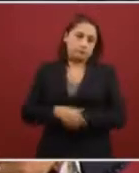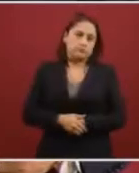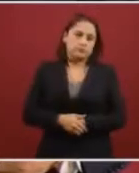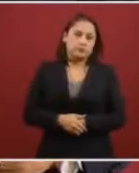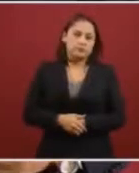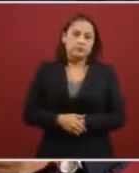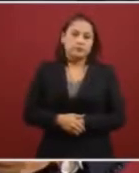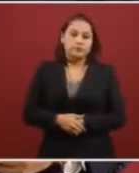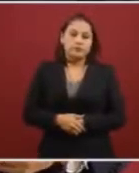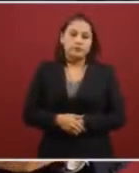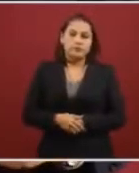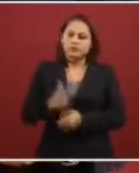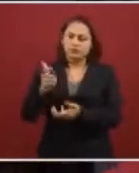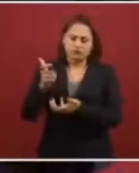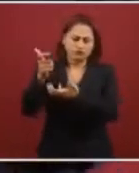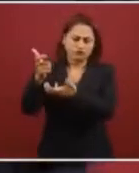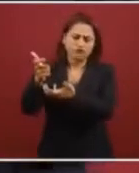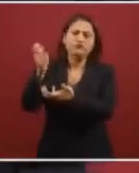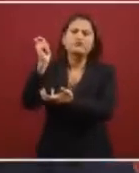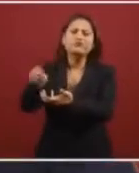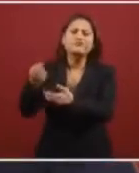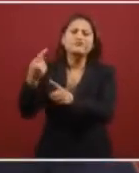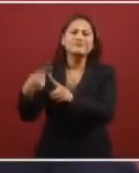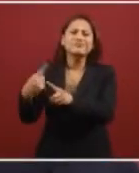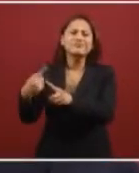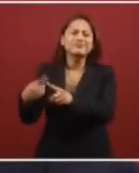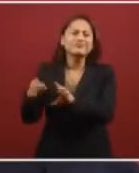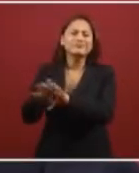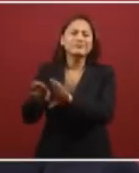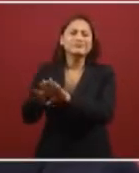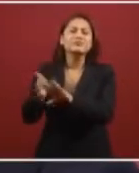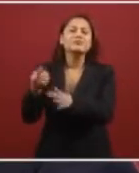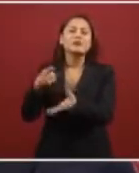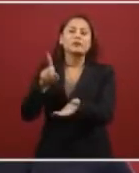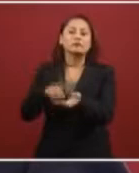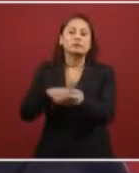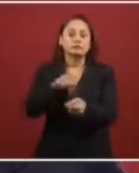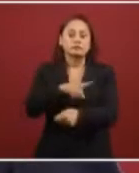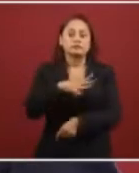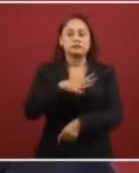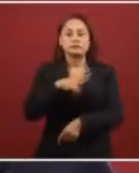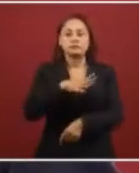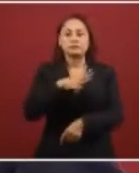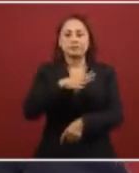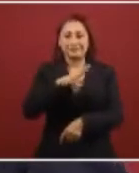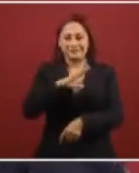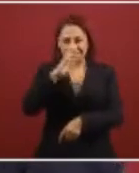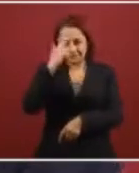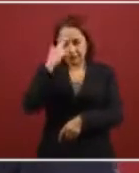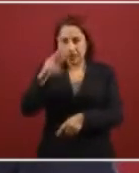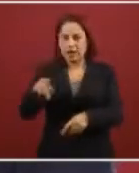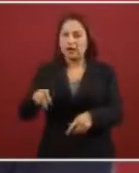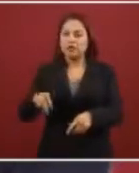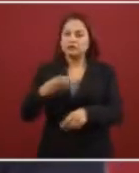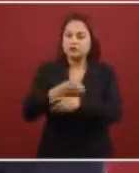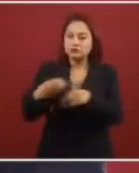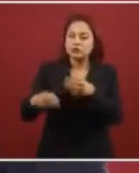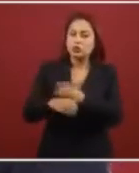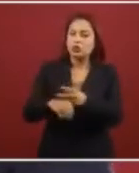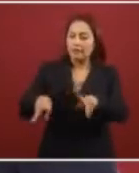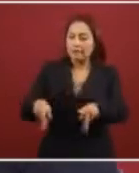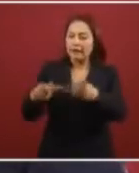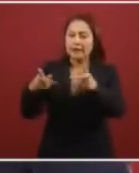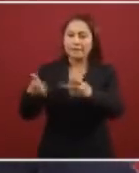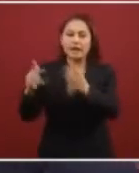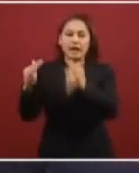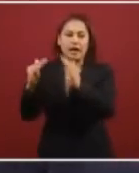obtuvo for what was de obtained la subasta from the, donde se vendieron terrenos y auction where they residencias sold